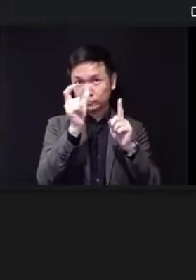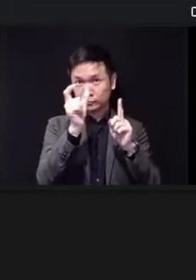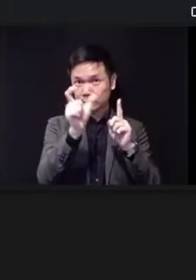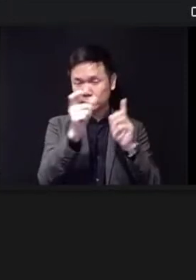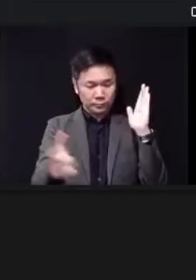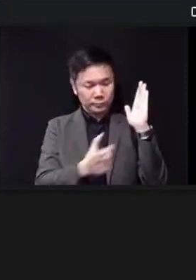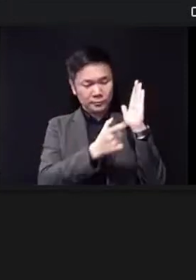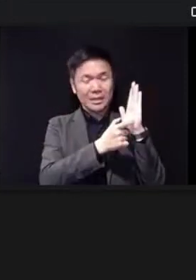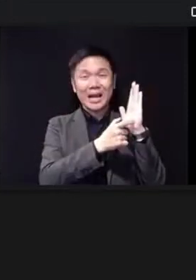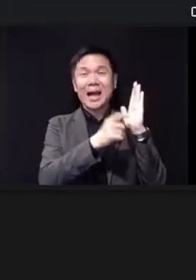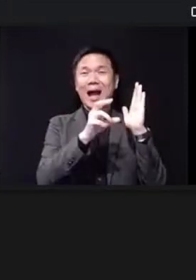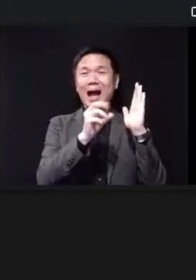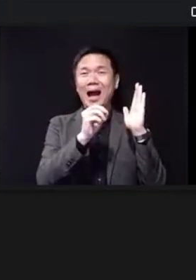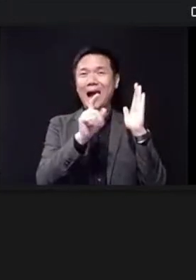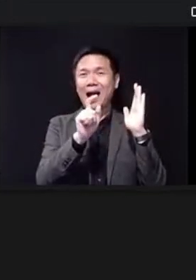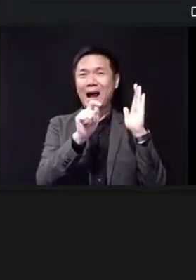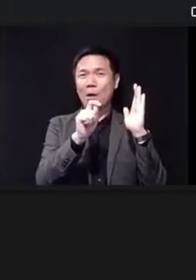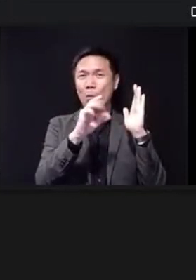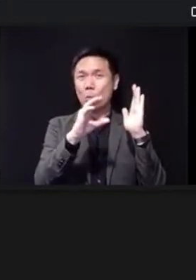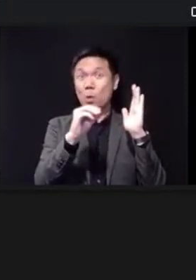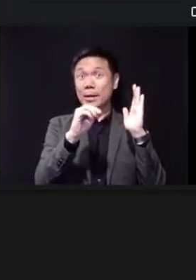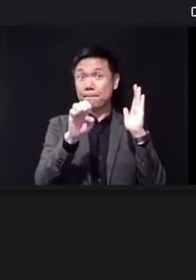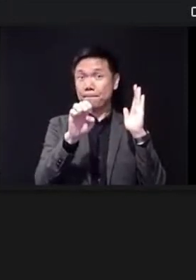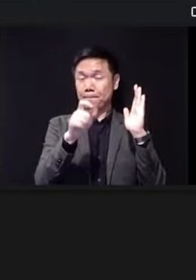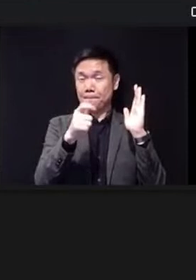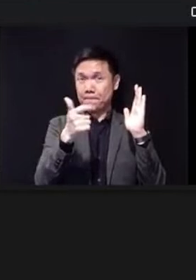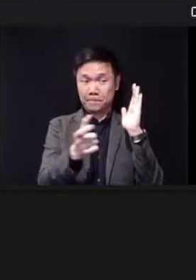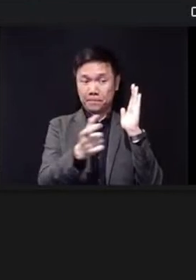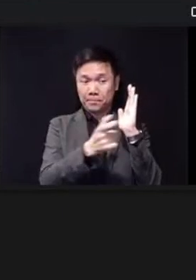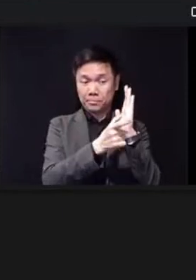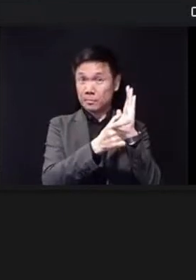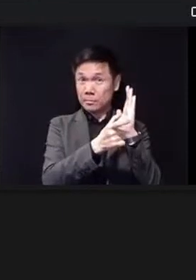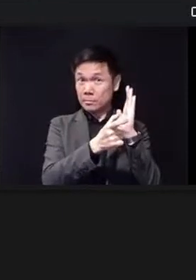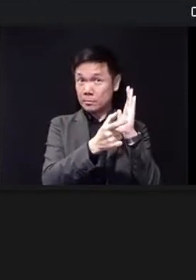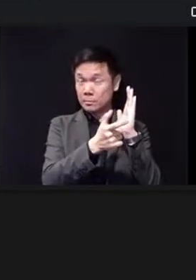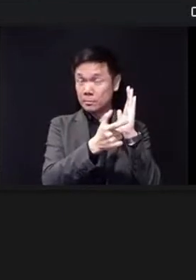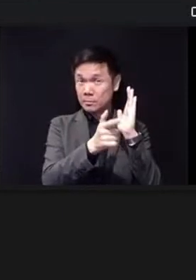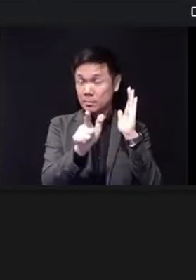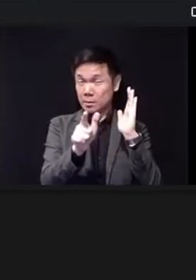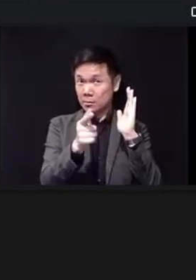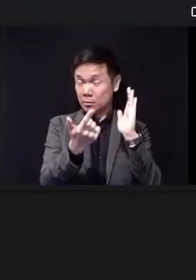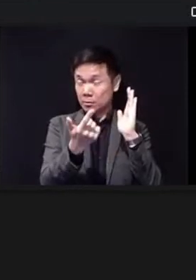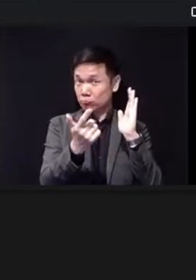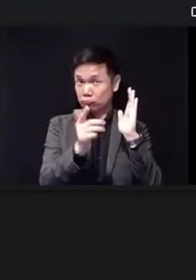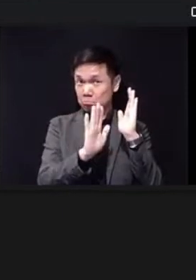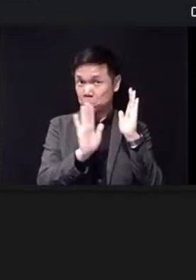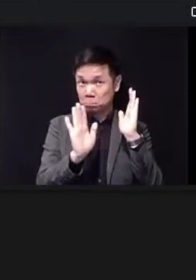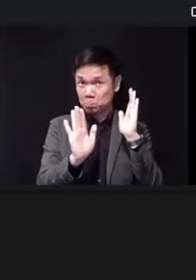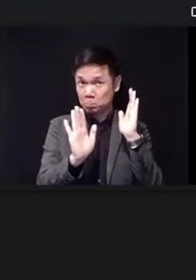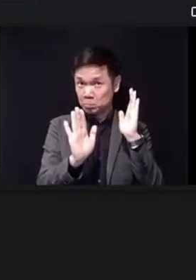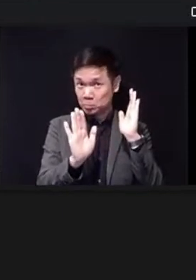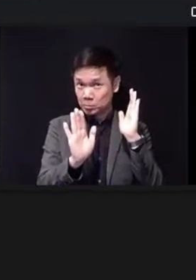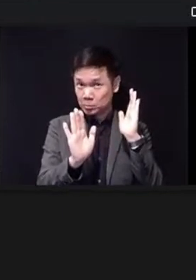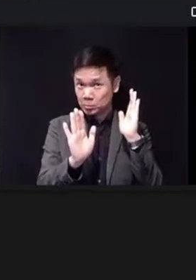"the outcome." So are you also not?